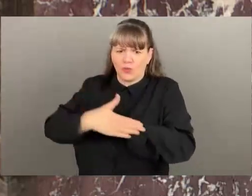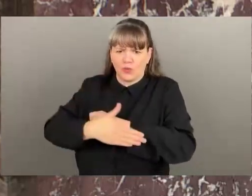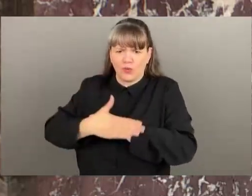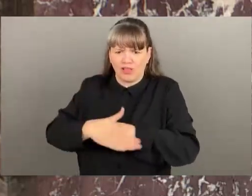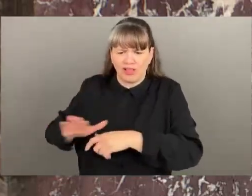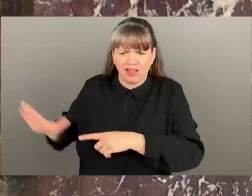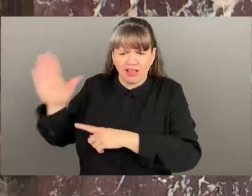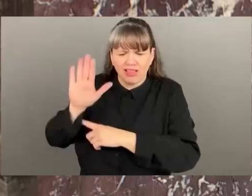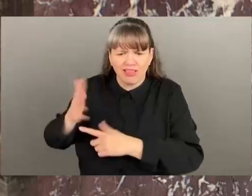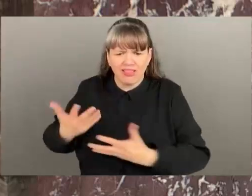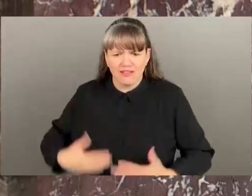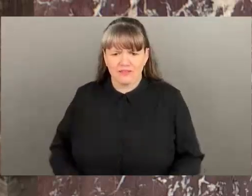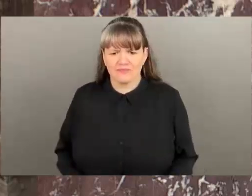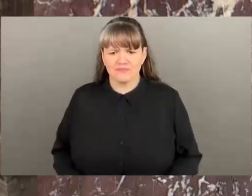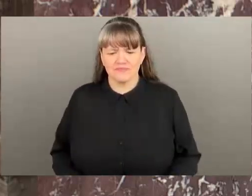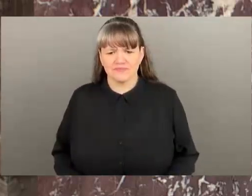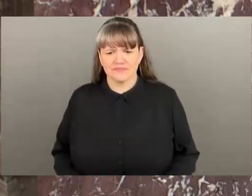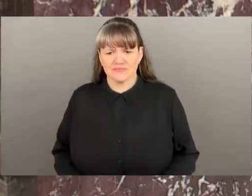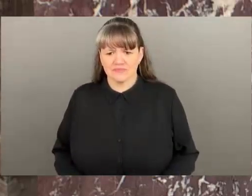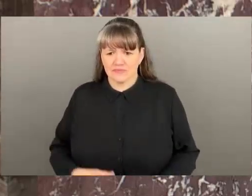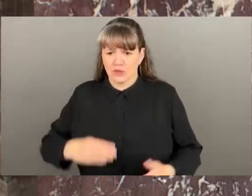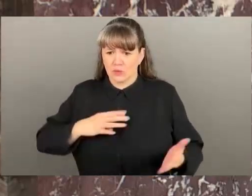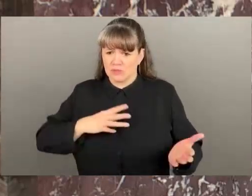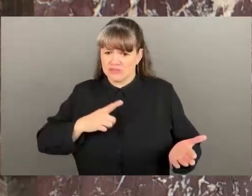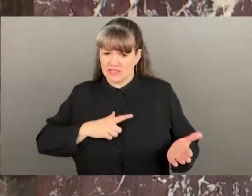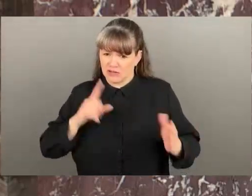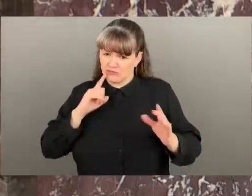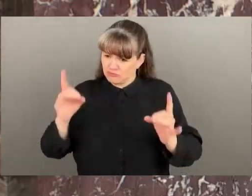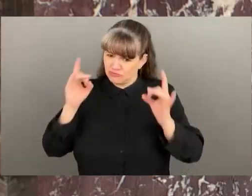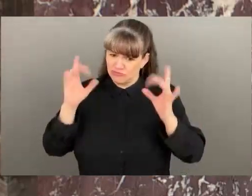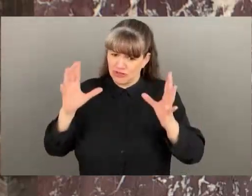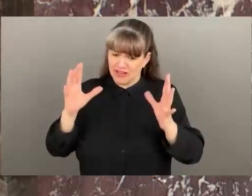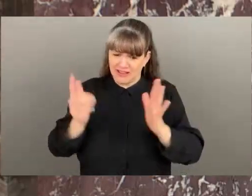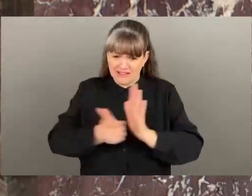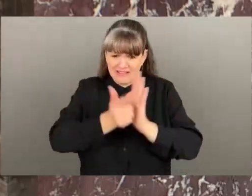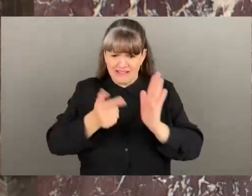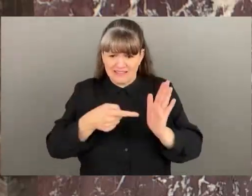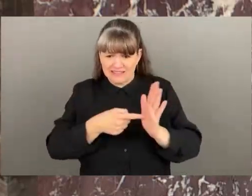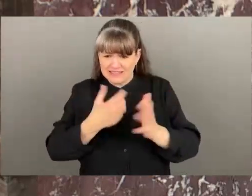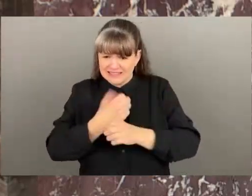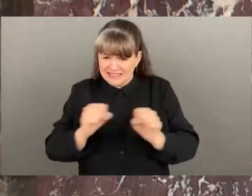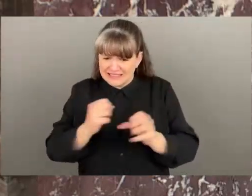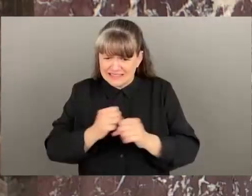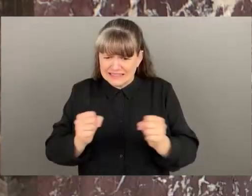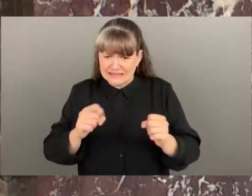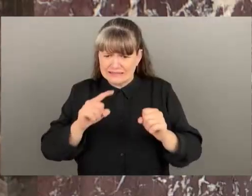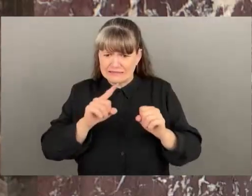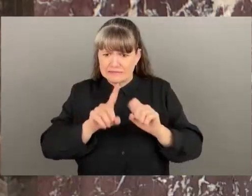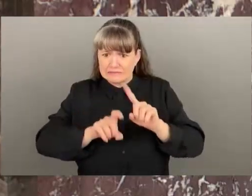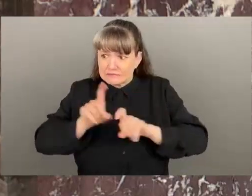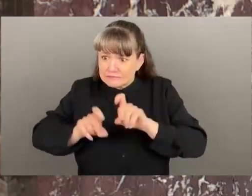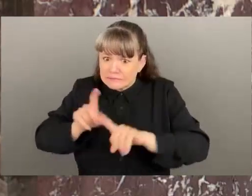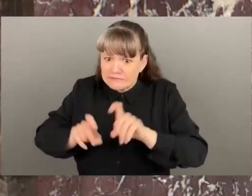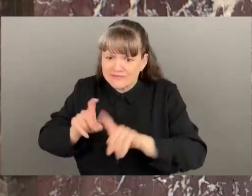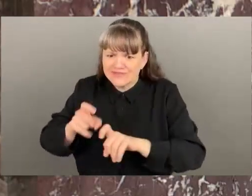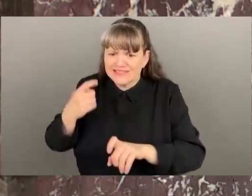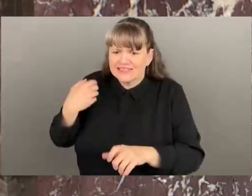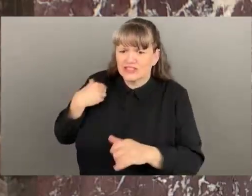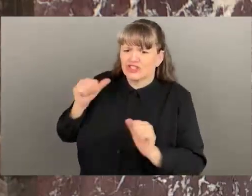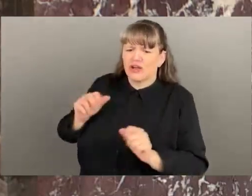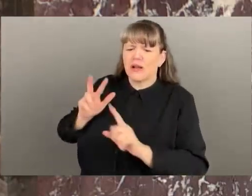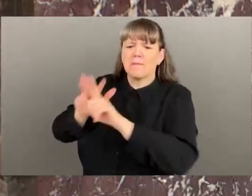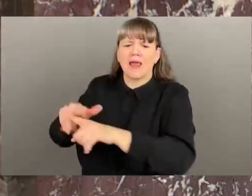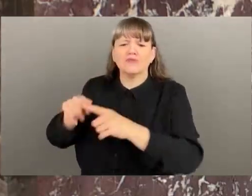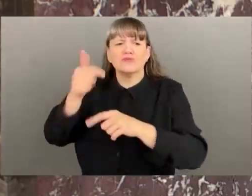with crime and safety, it doesn't have to be Williams Lake. It could have been Cranbrook, could be Nelson, could be Terrace, could be